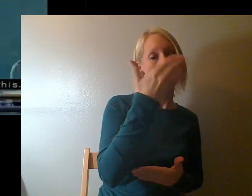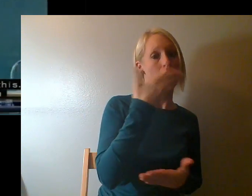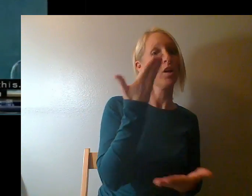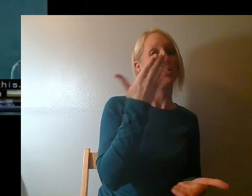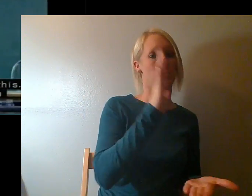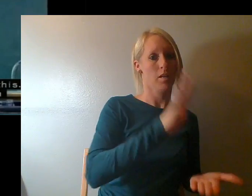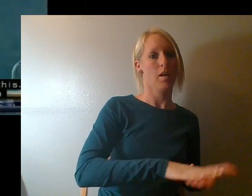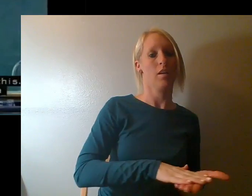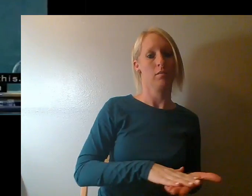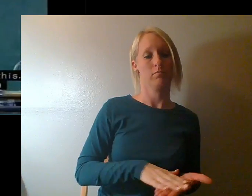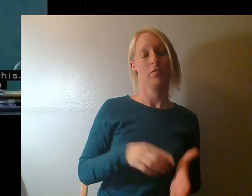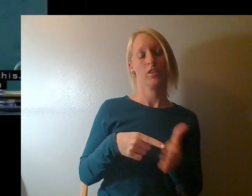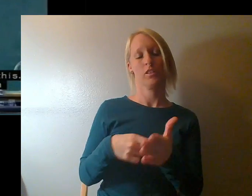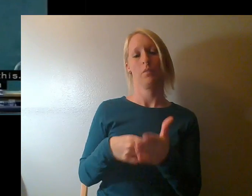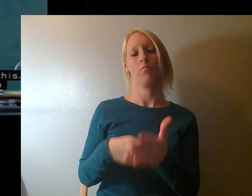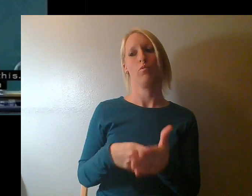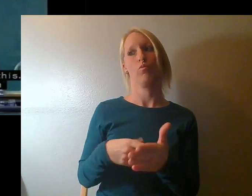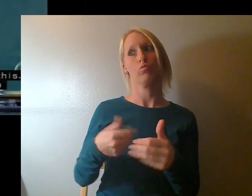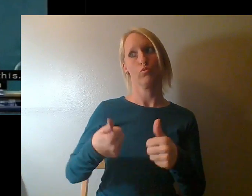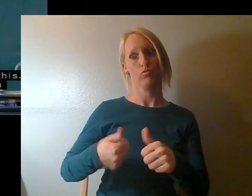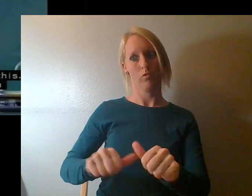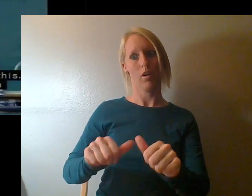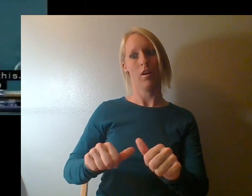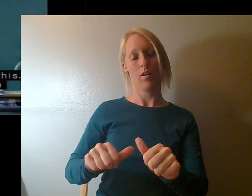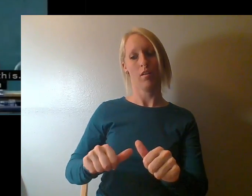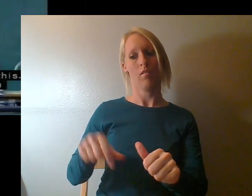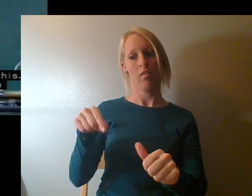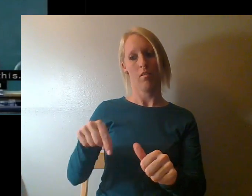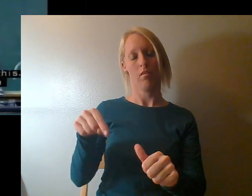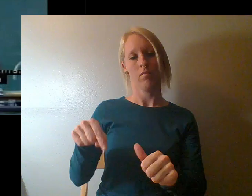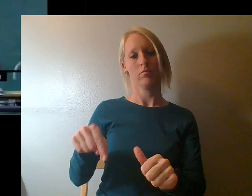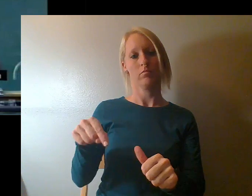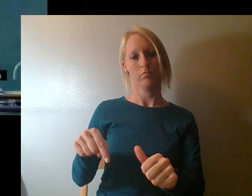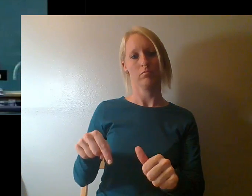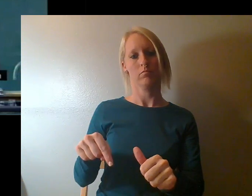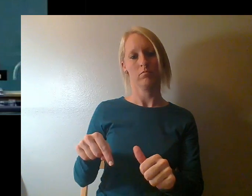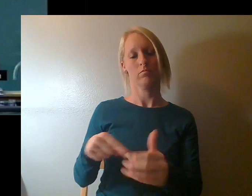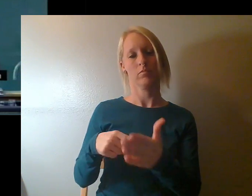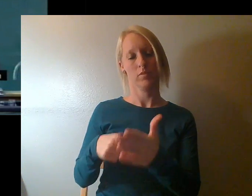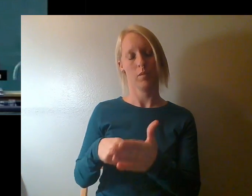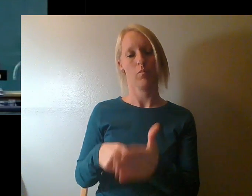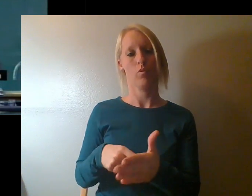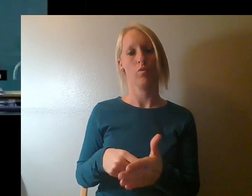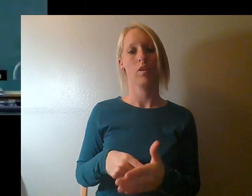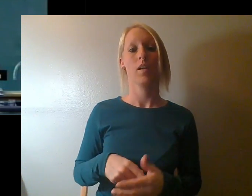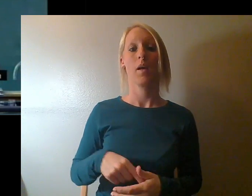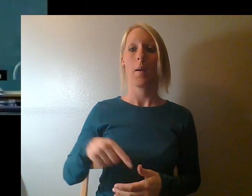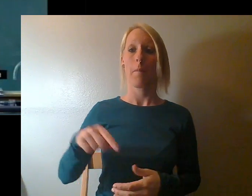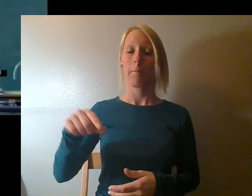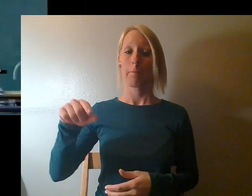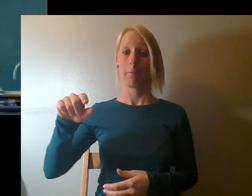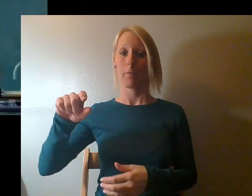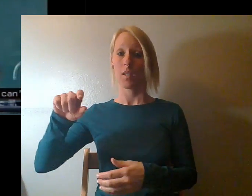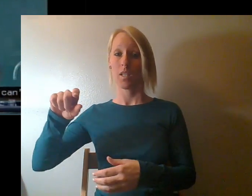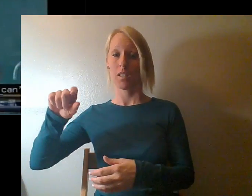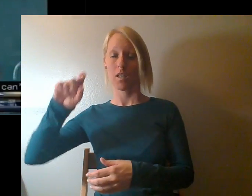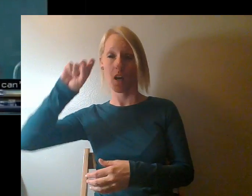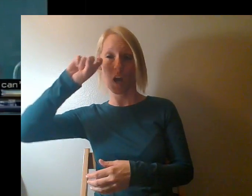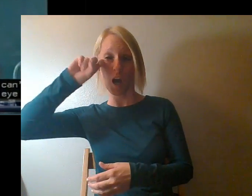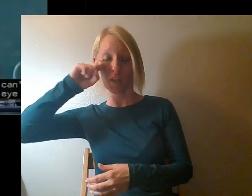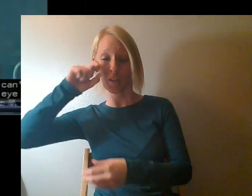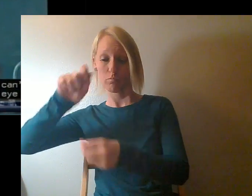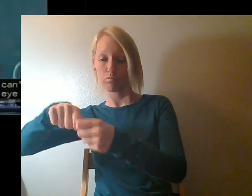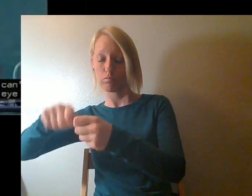piece of onion and a piece of apple. All right, take and close your nose. All right, pinch off your nose so you can't